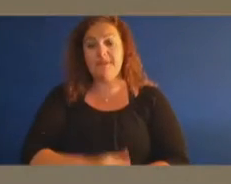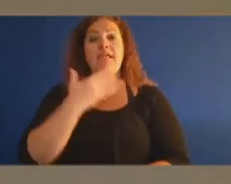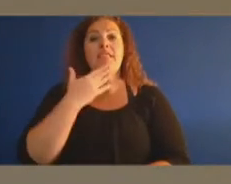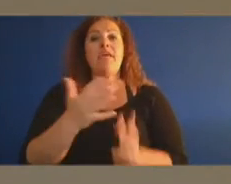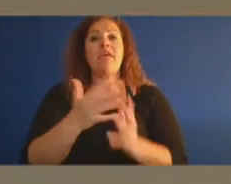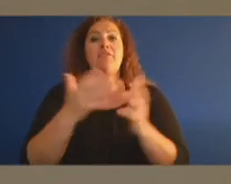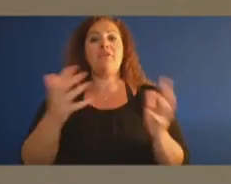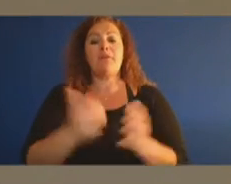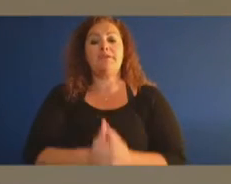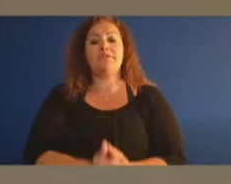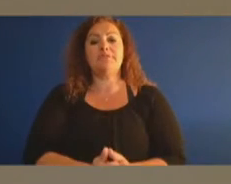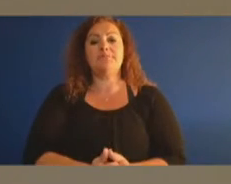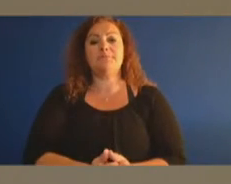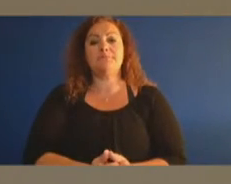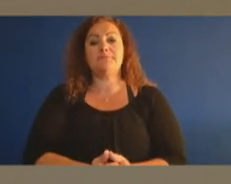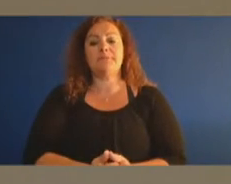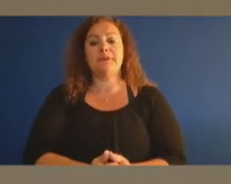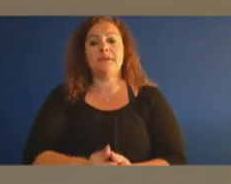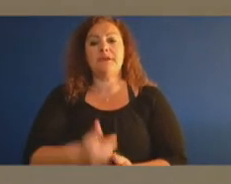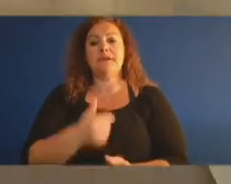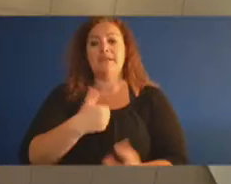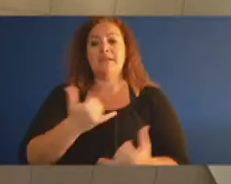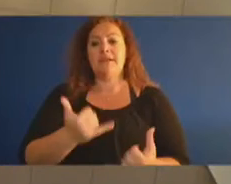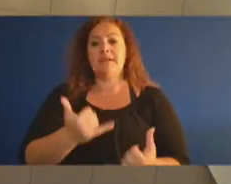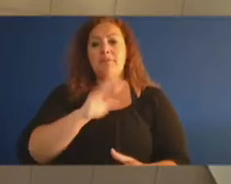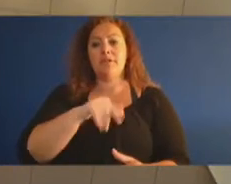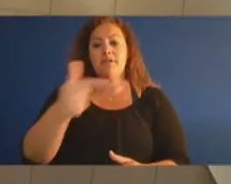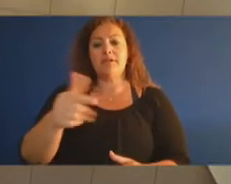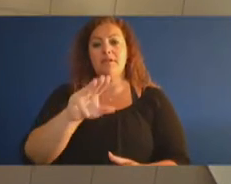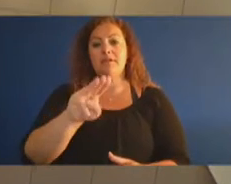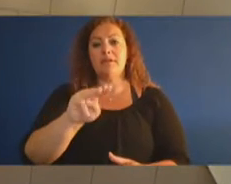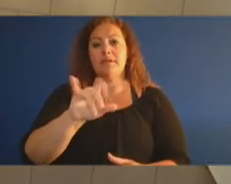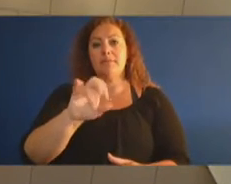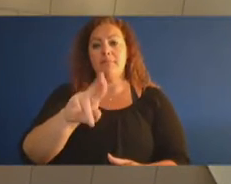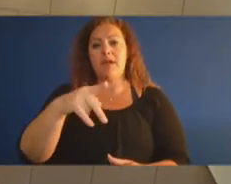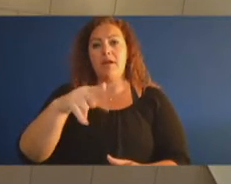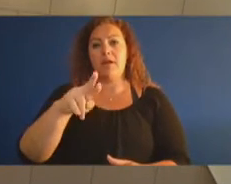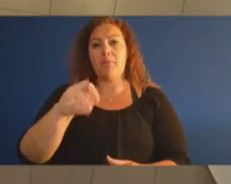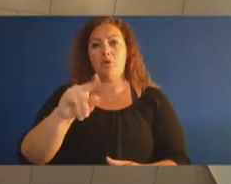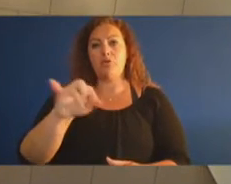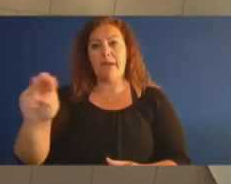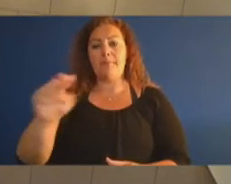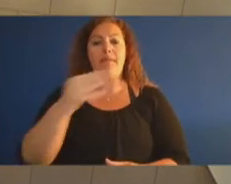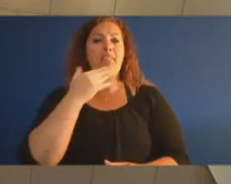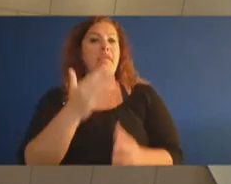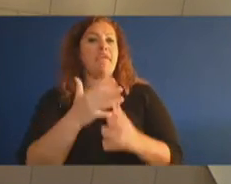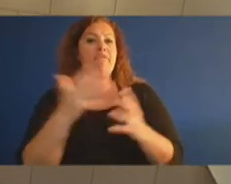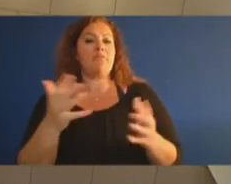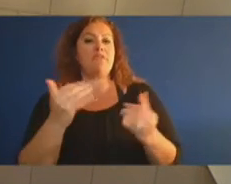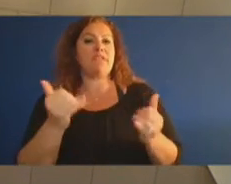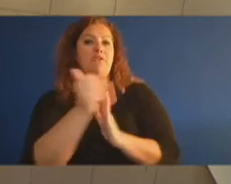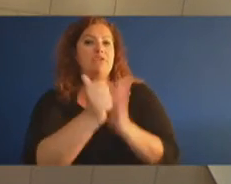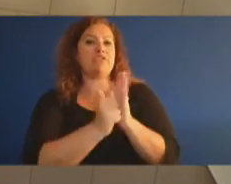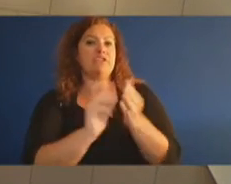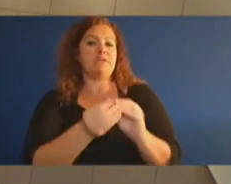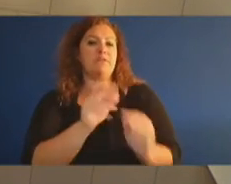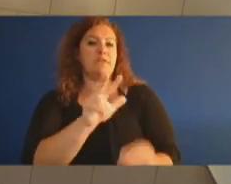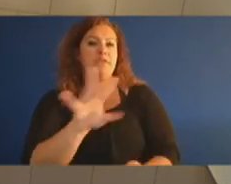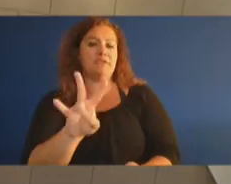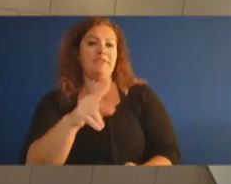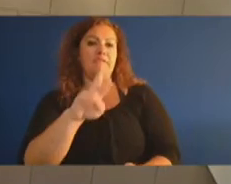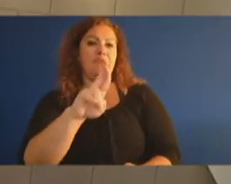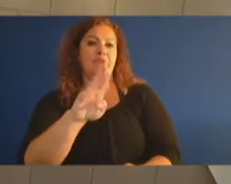much um I going to turn this over to Mayor protm thank you very much we'll move on to agenda item number 37 resoning